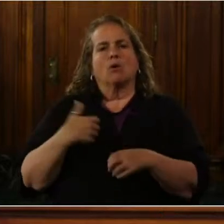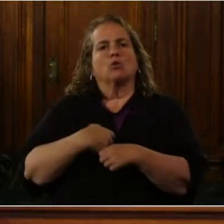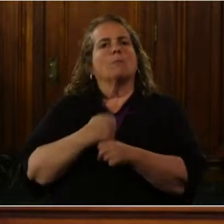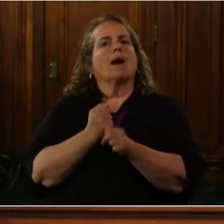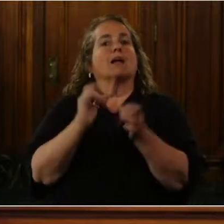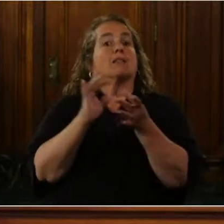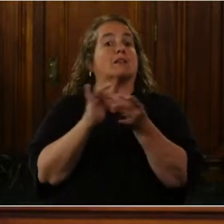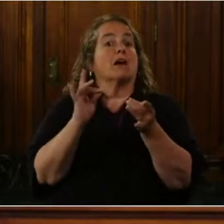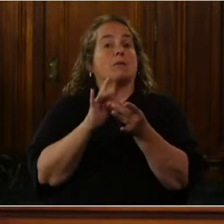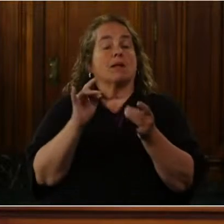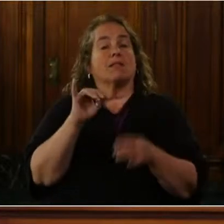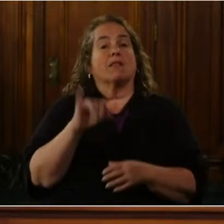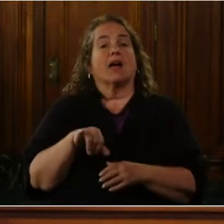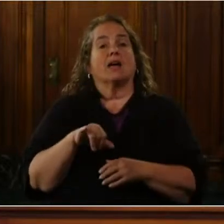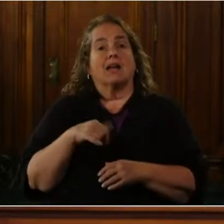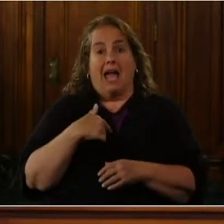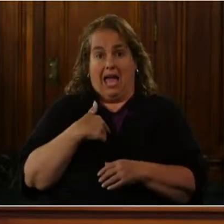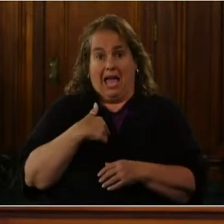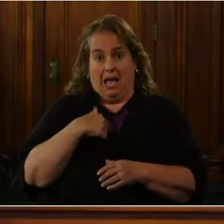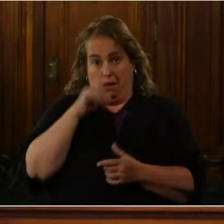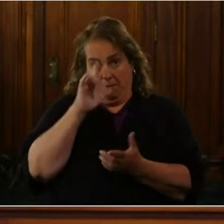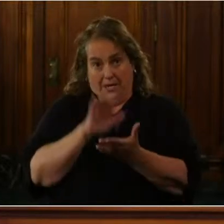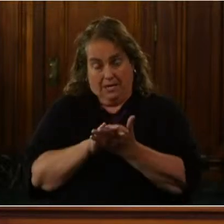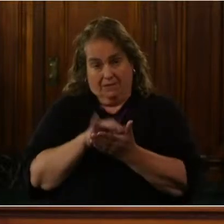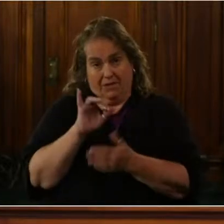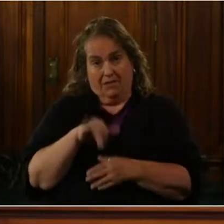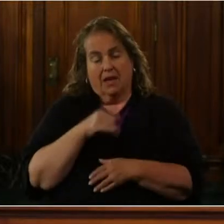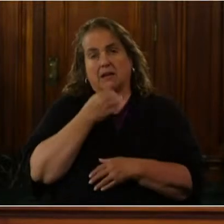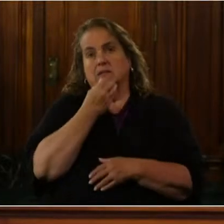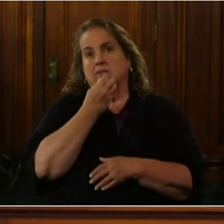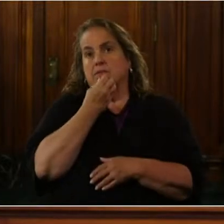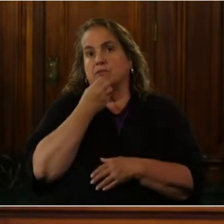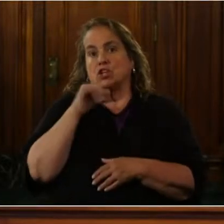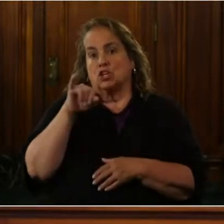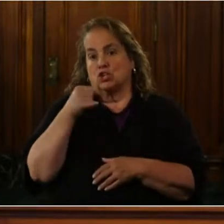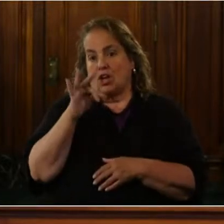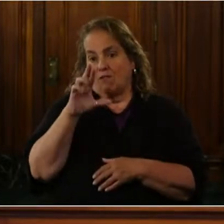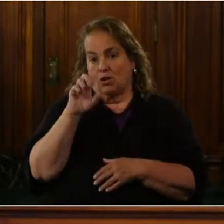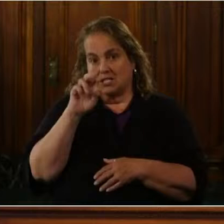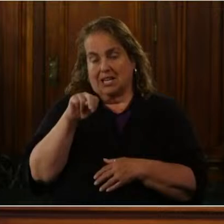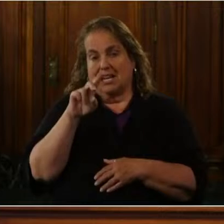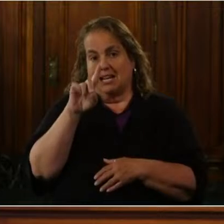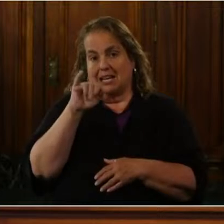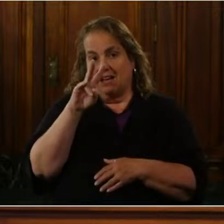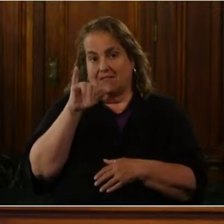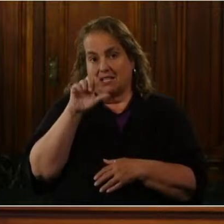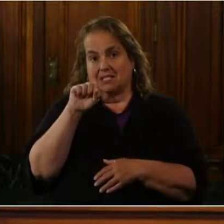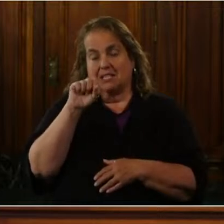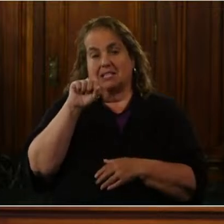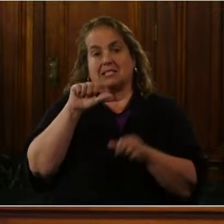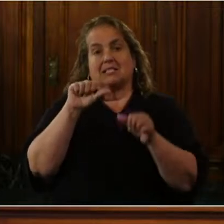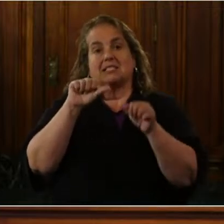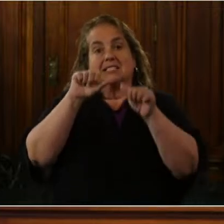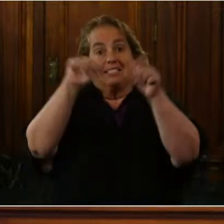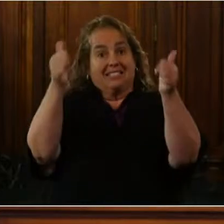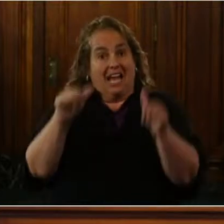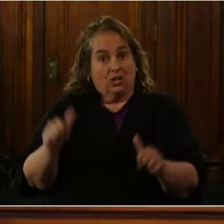that I believe that Jefferson Davis statue is a symbol that divides